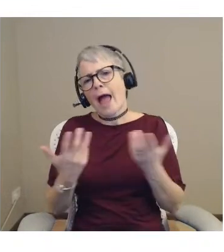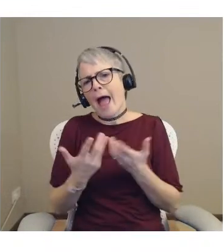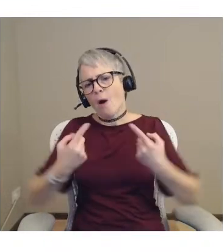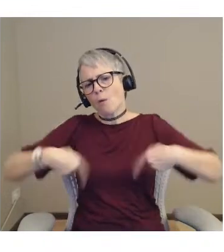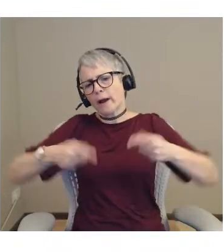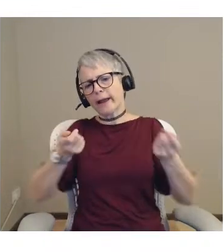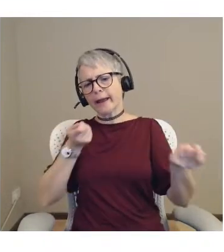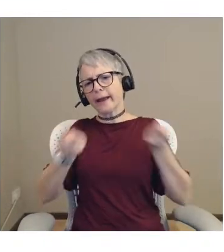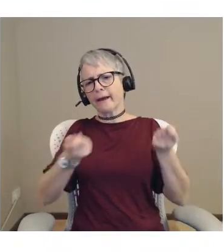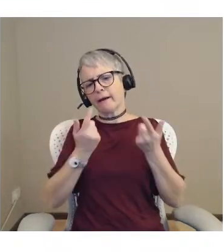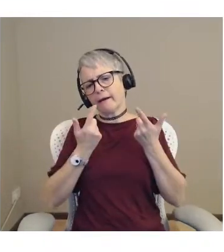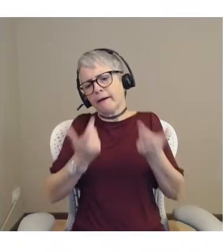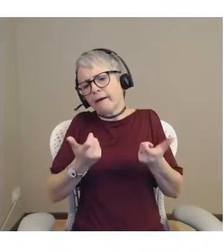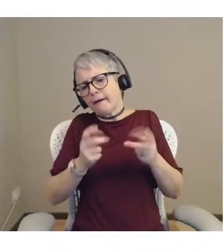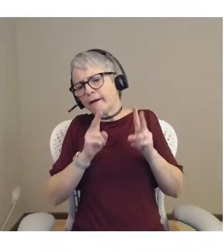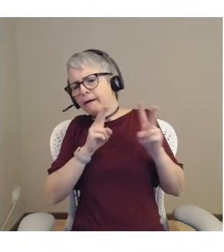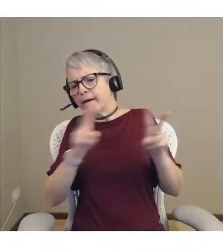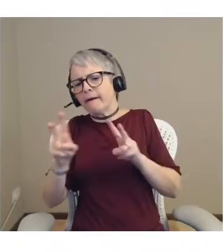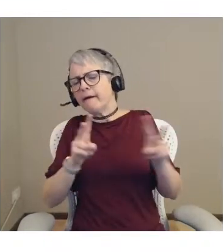up a new